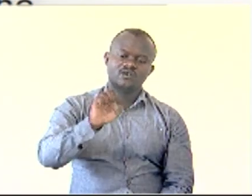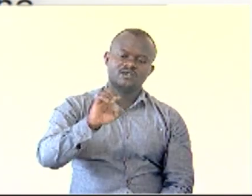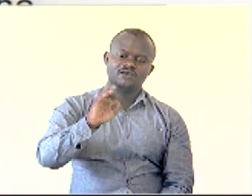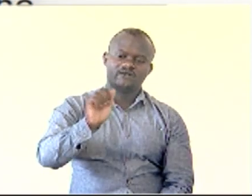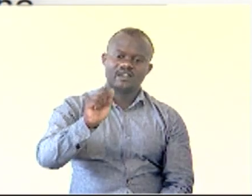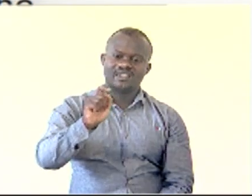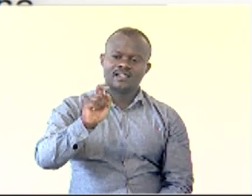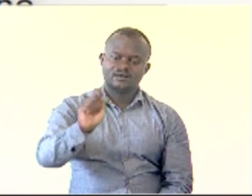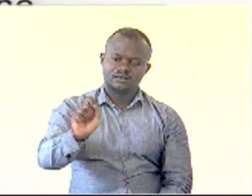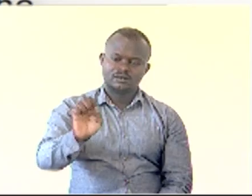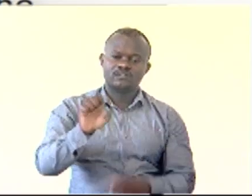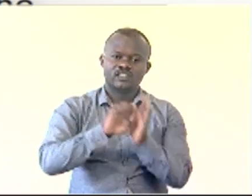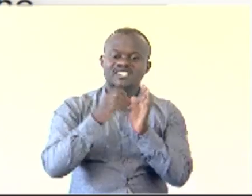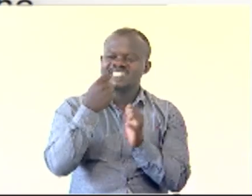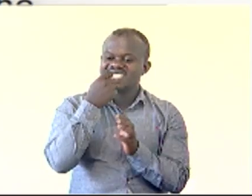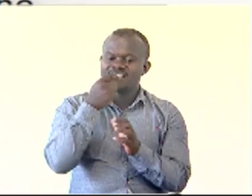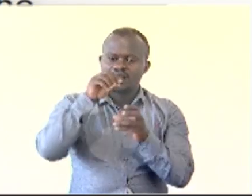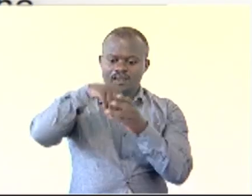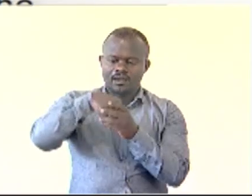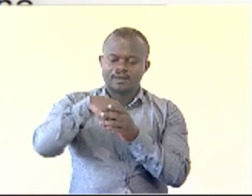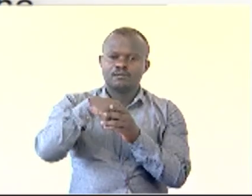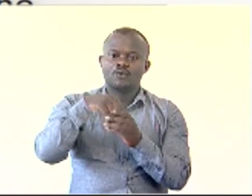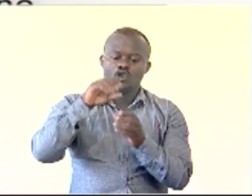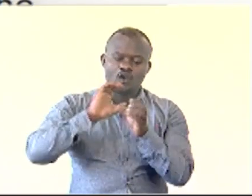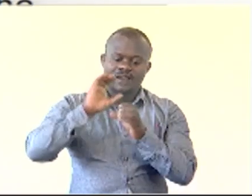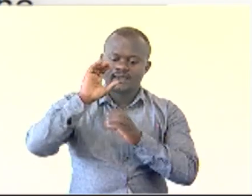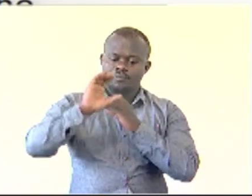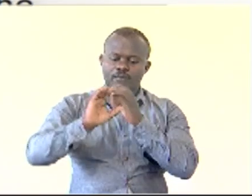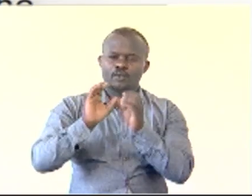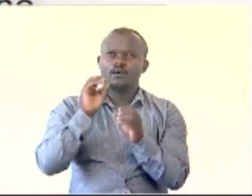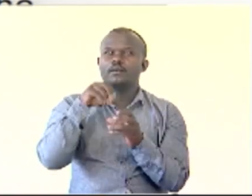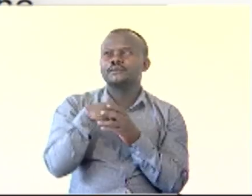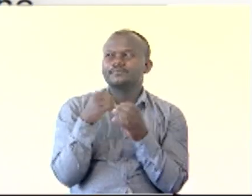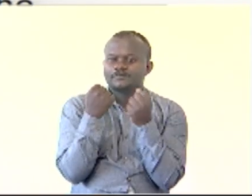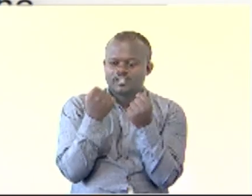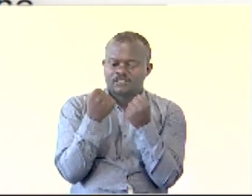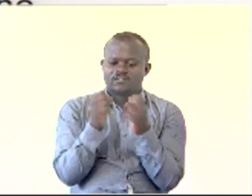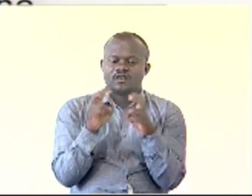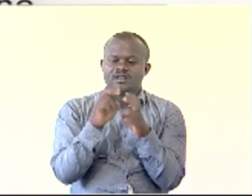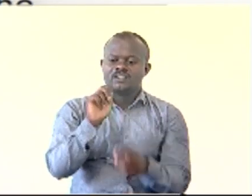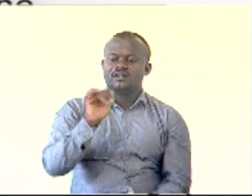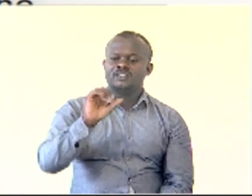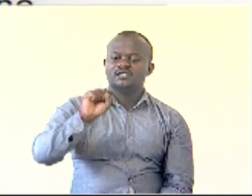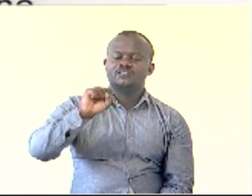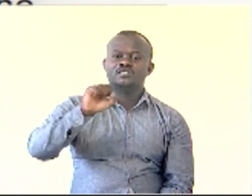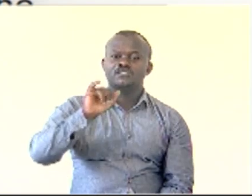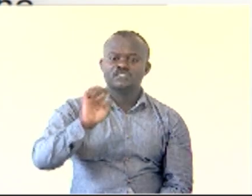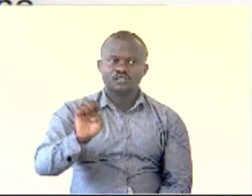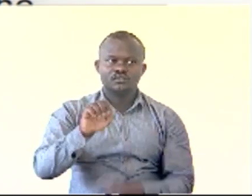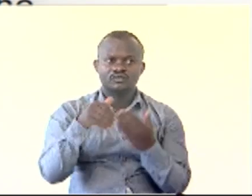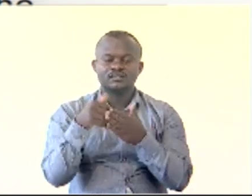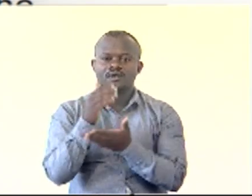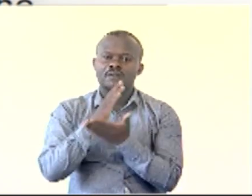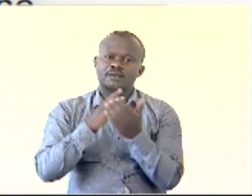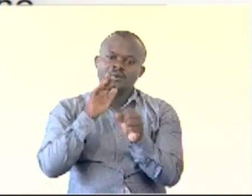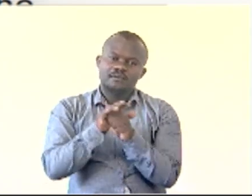teeth. Teeth are the hard and tough connective tissue and is made up of more mineral